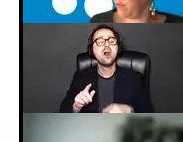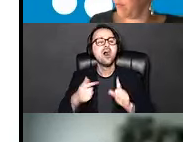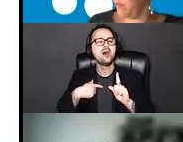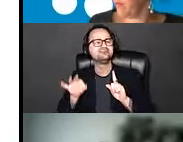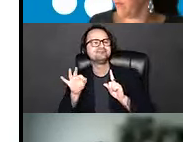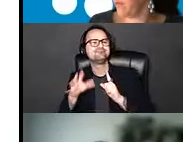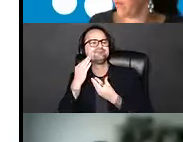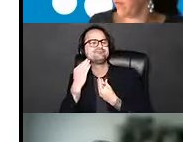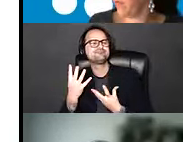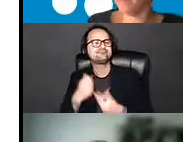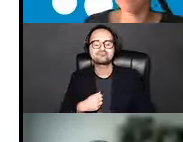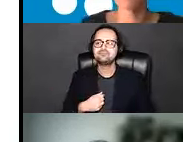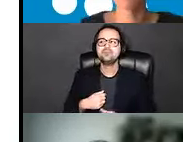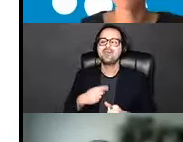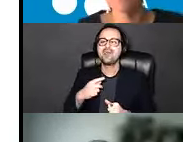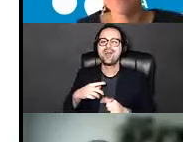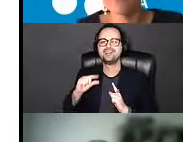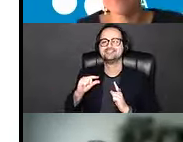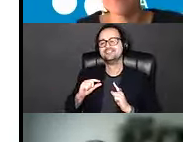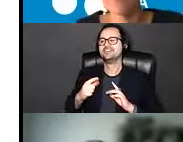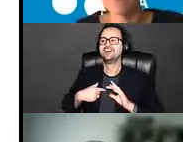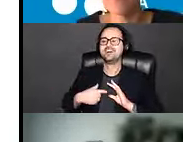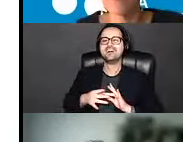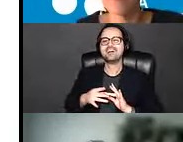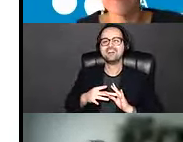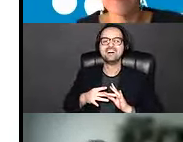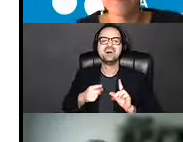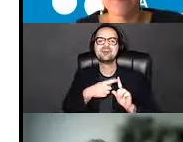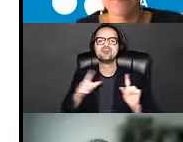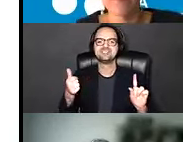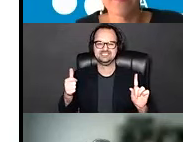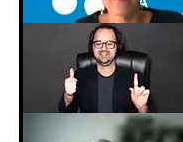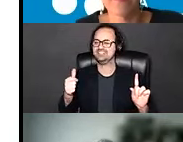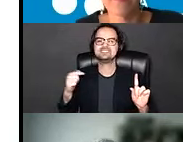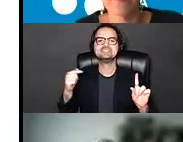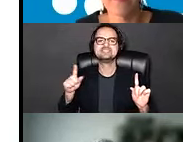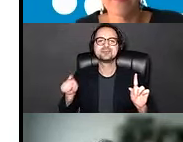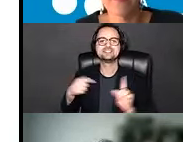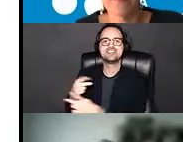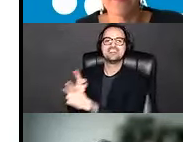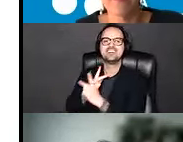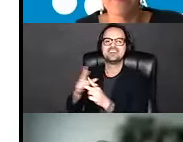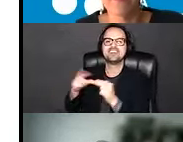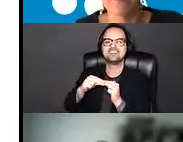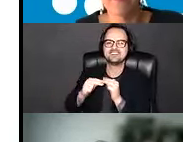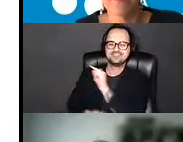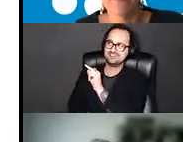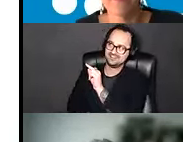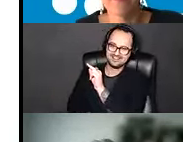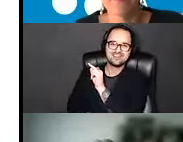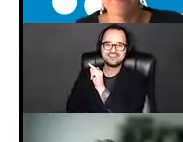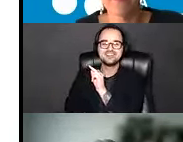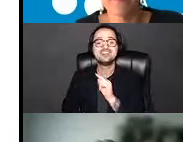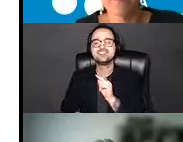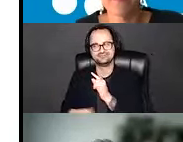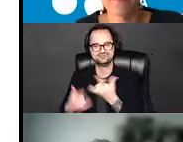just a bit of commentary. The scale of 1 to 10 question I borrowed from a now